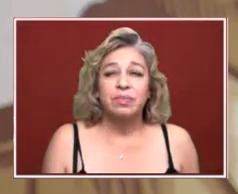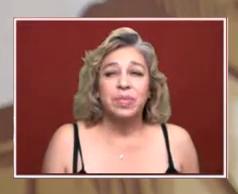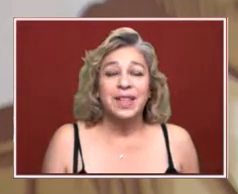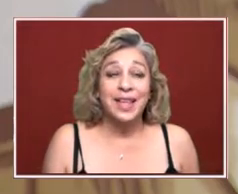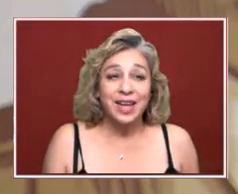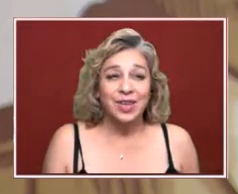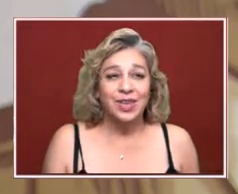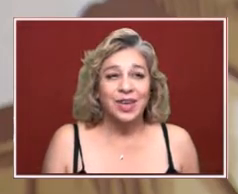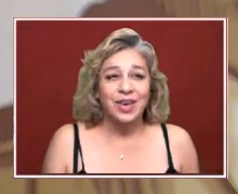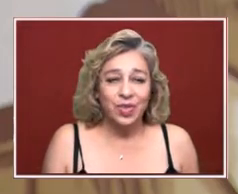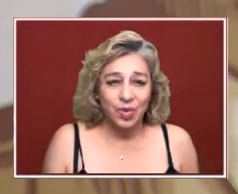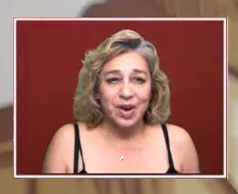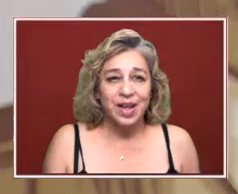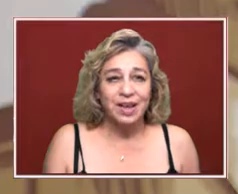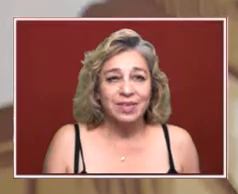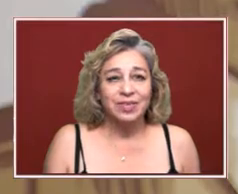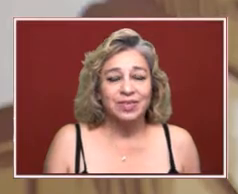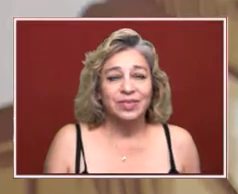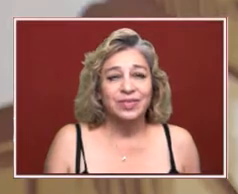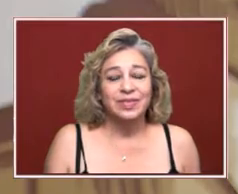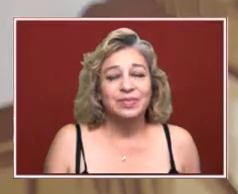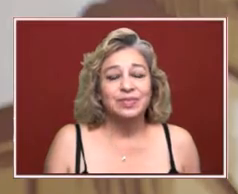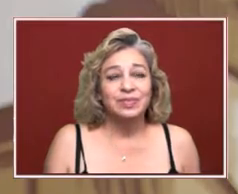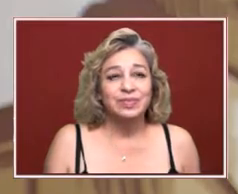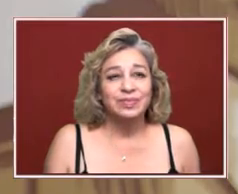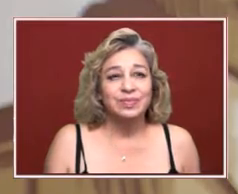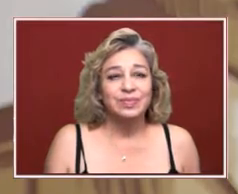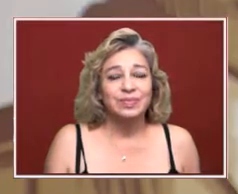have political authority.